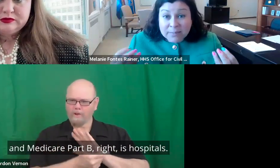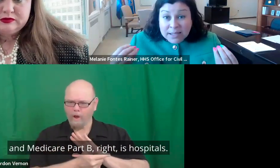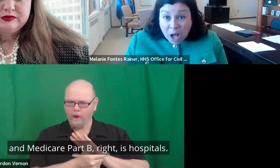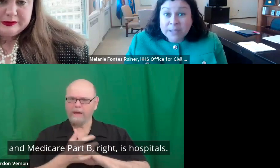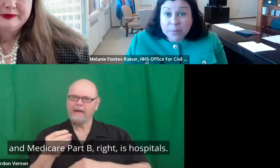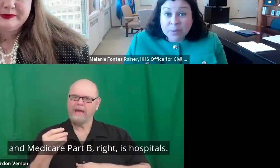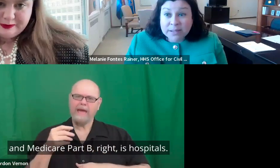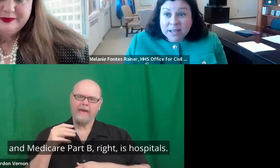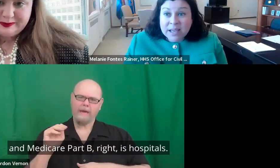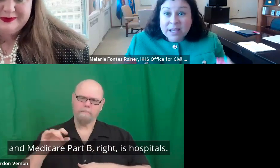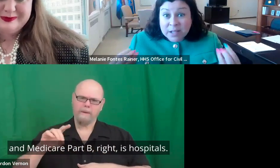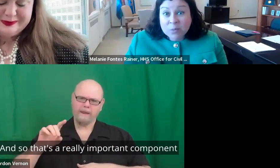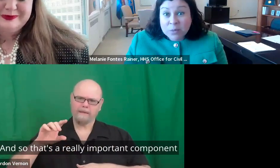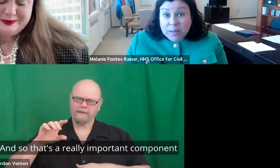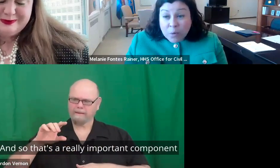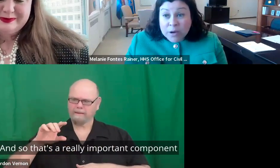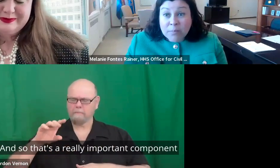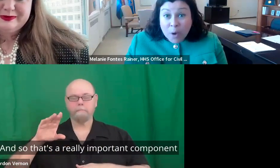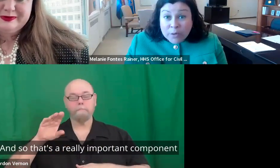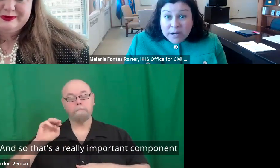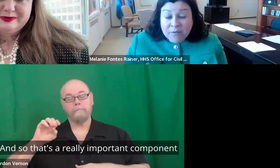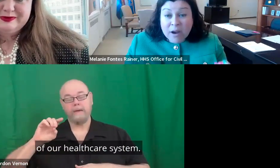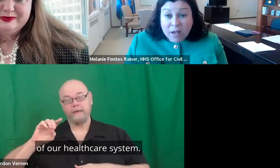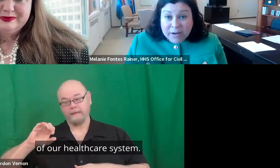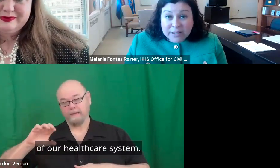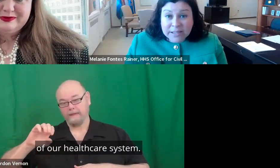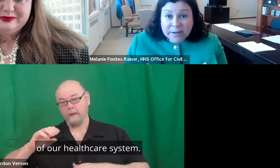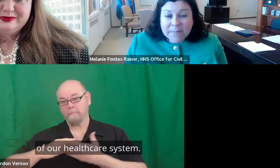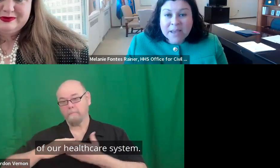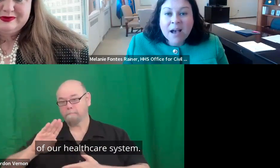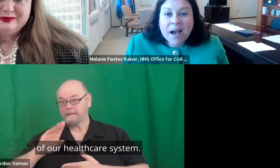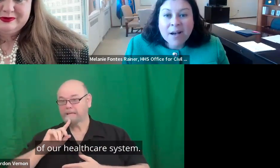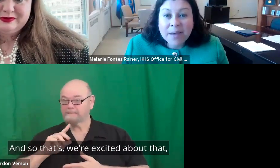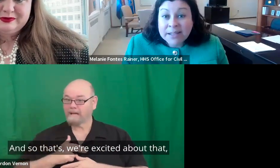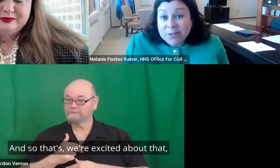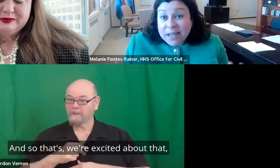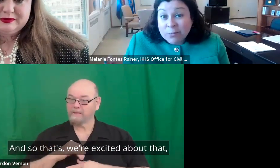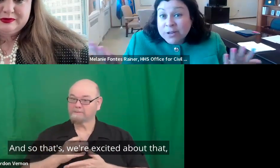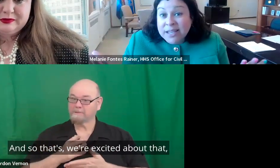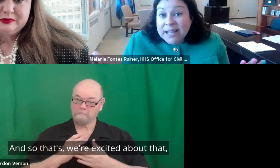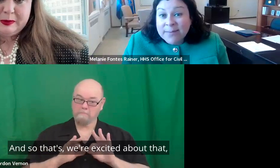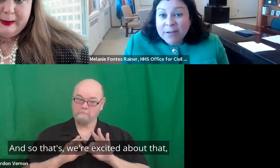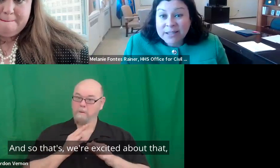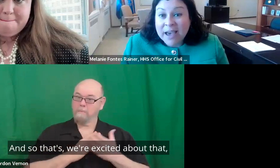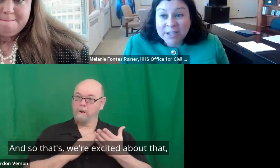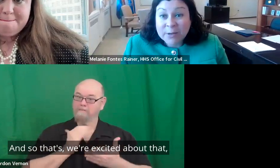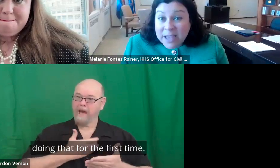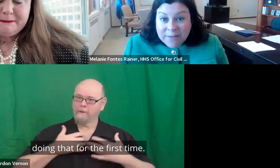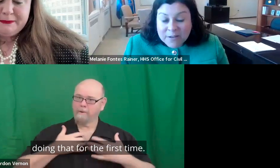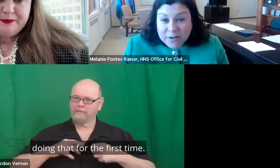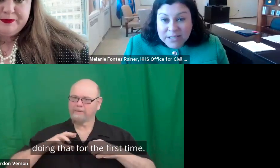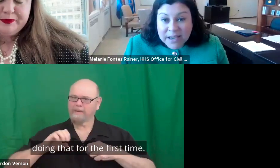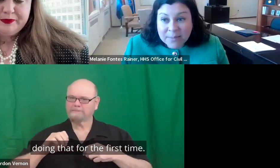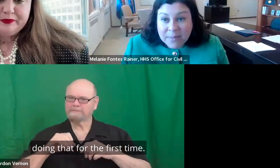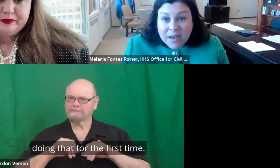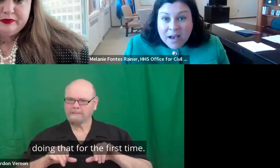B, right, is hospitals. And so that's a really important component of our healthcare system. And so we're excited about that, doing that